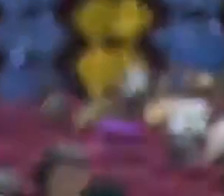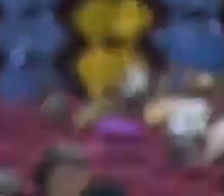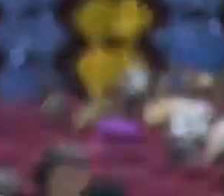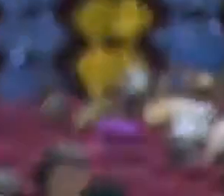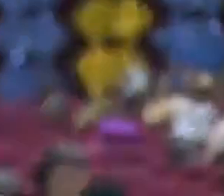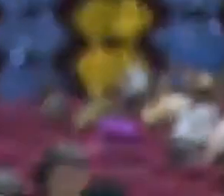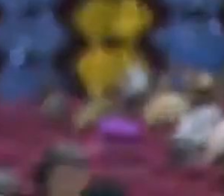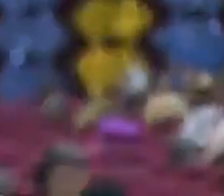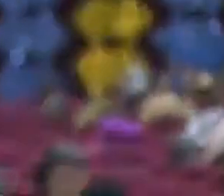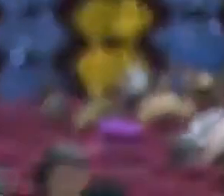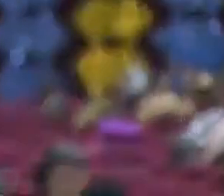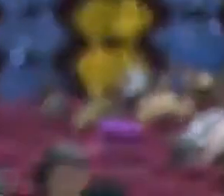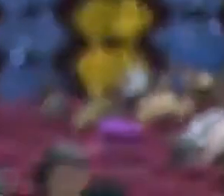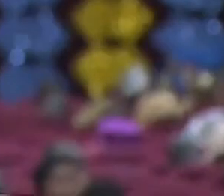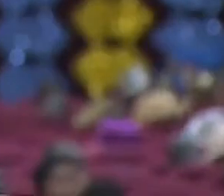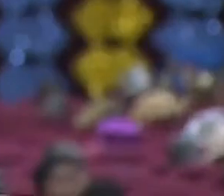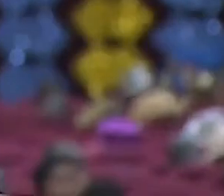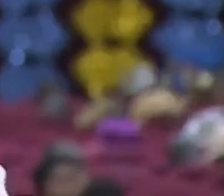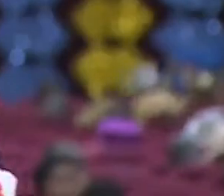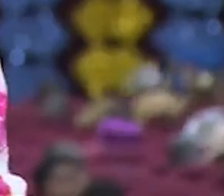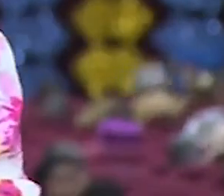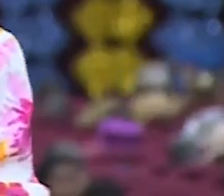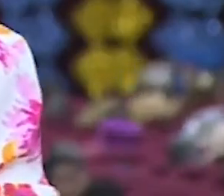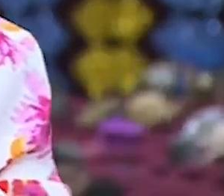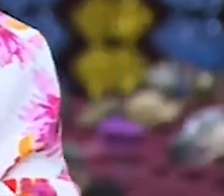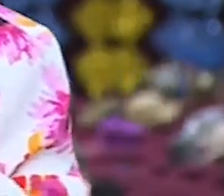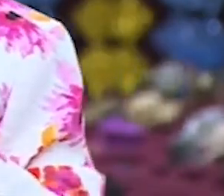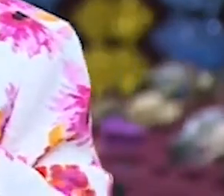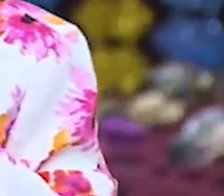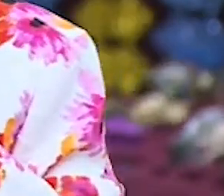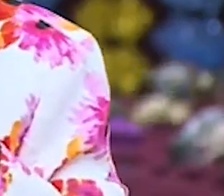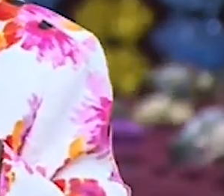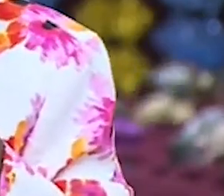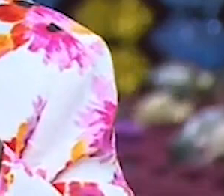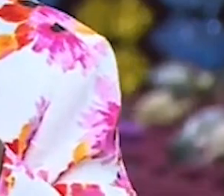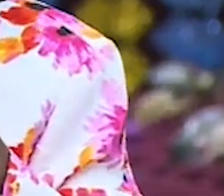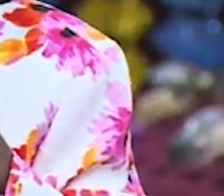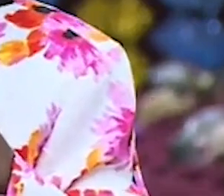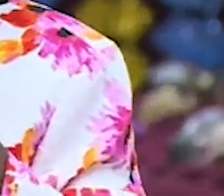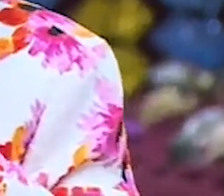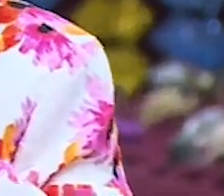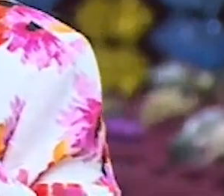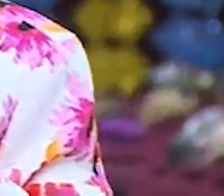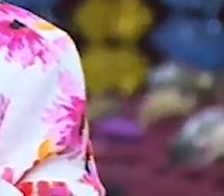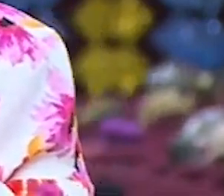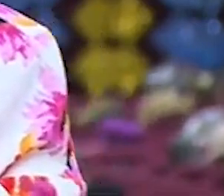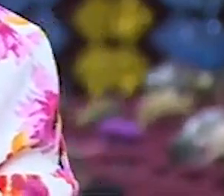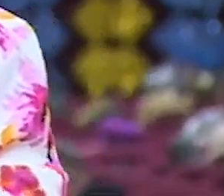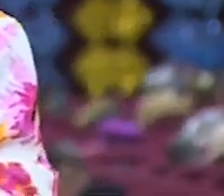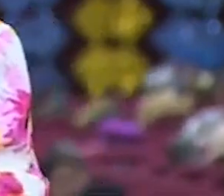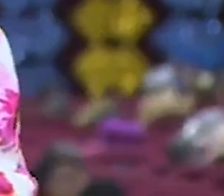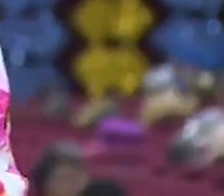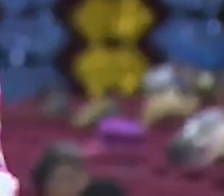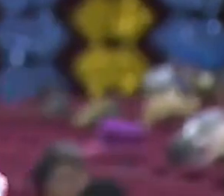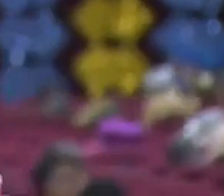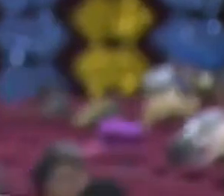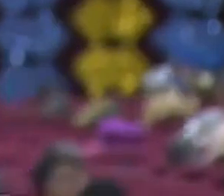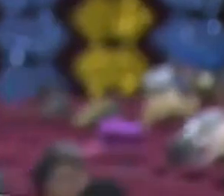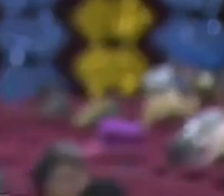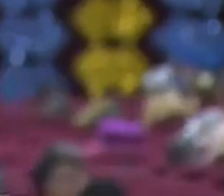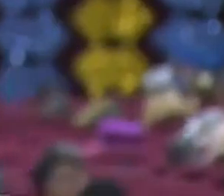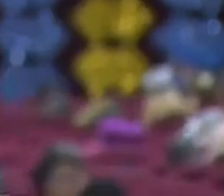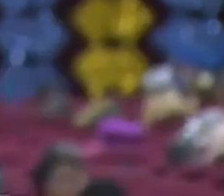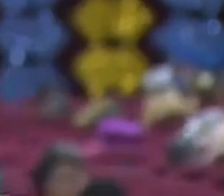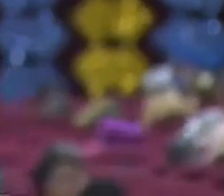early disciples focused on the teaching, the doctrine of God. Don't let anybody mislead you. The word of God